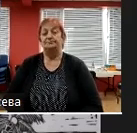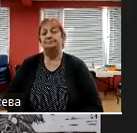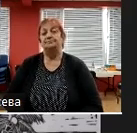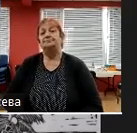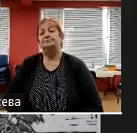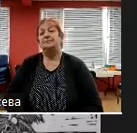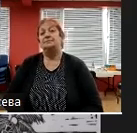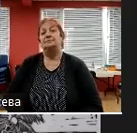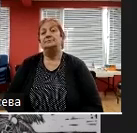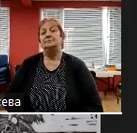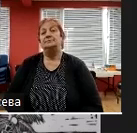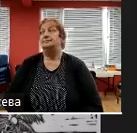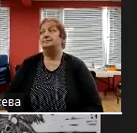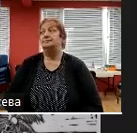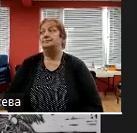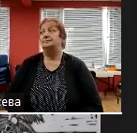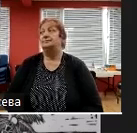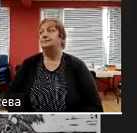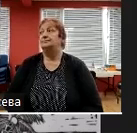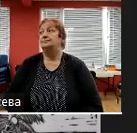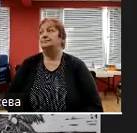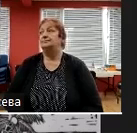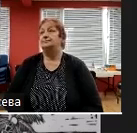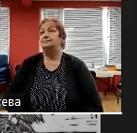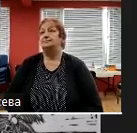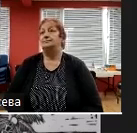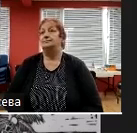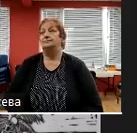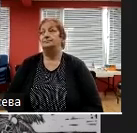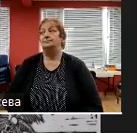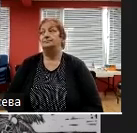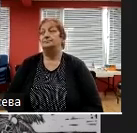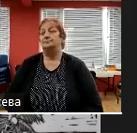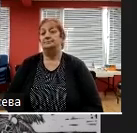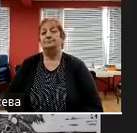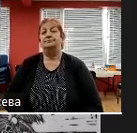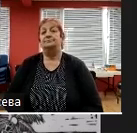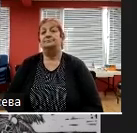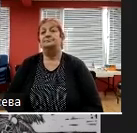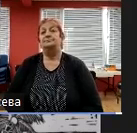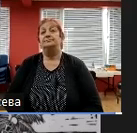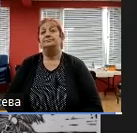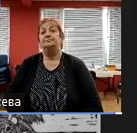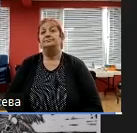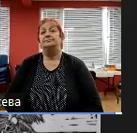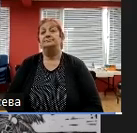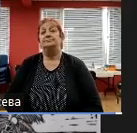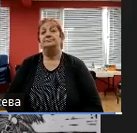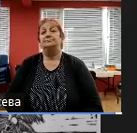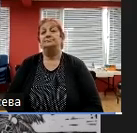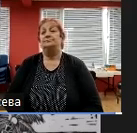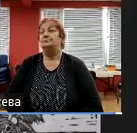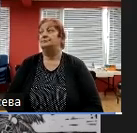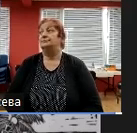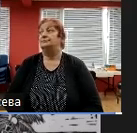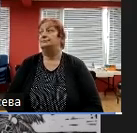accessible in many ways. And as we said, it has one ID, it's understandable,